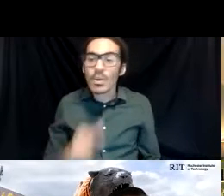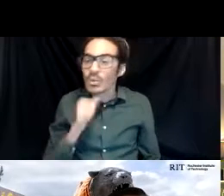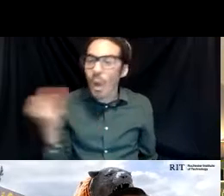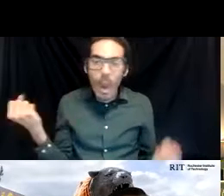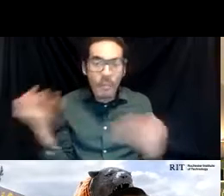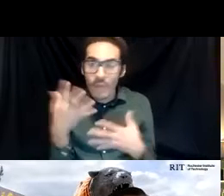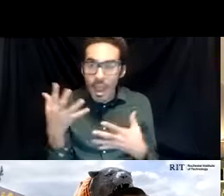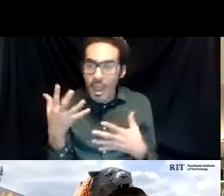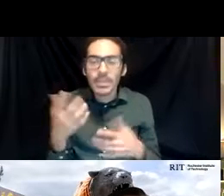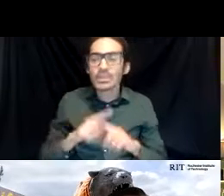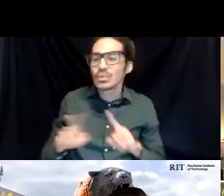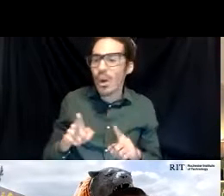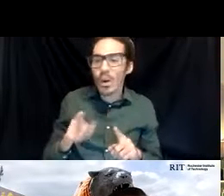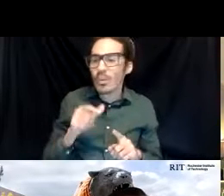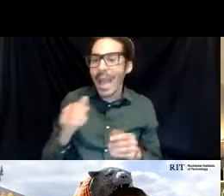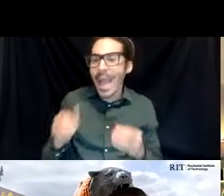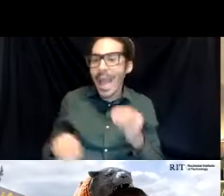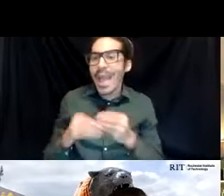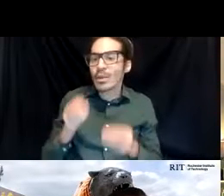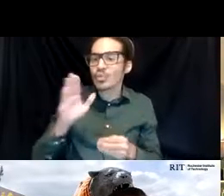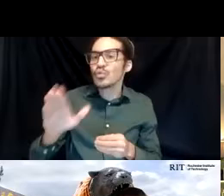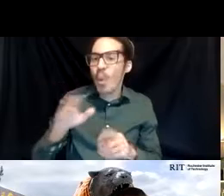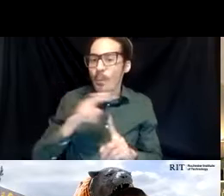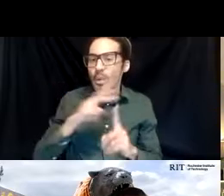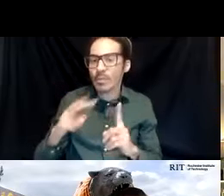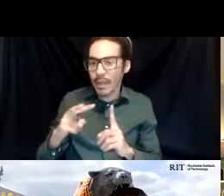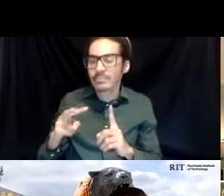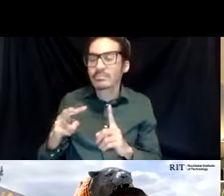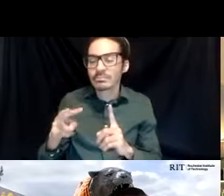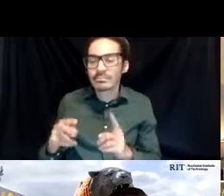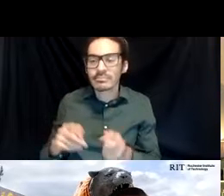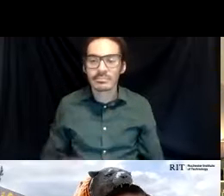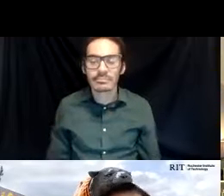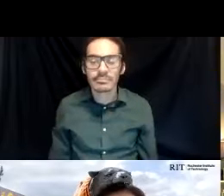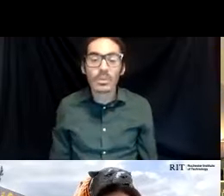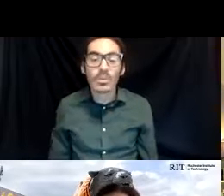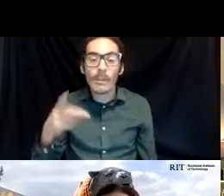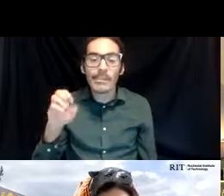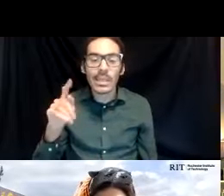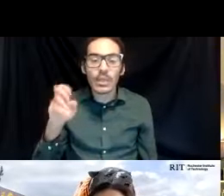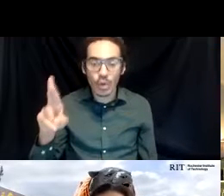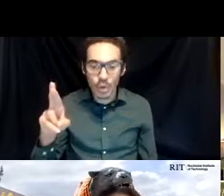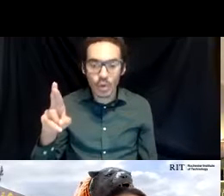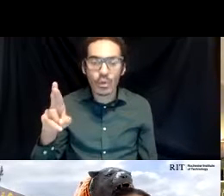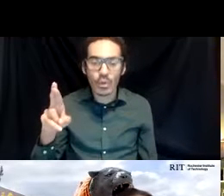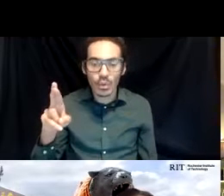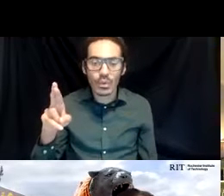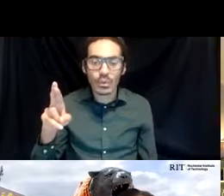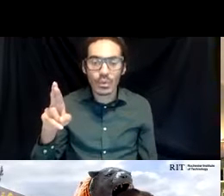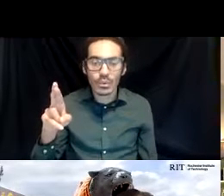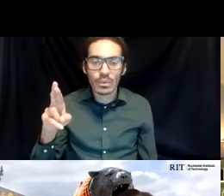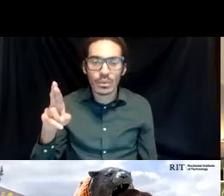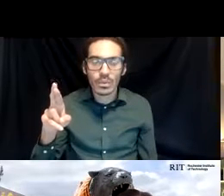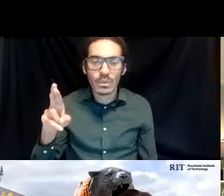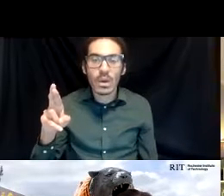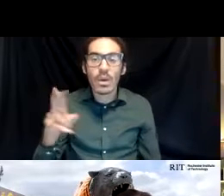the child. So let's go to Peter. That might be our last question. I know there's a question from a student. If you want to